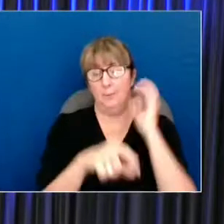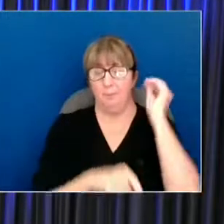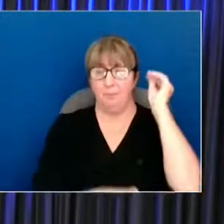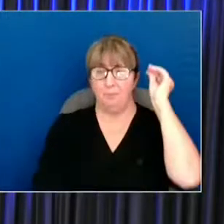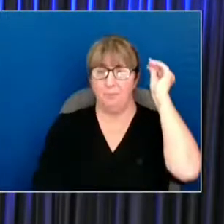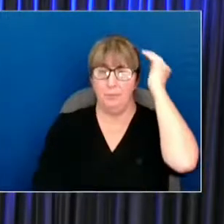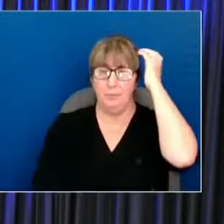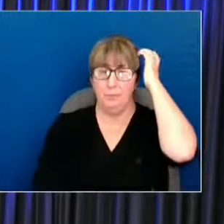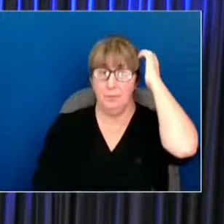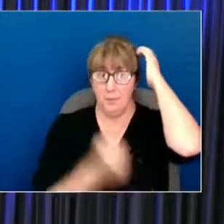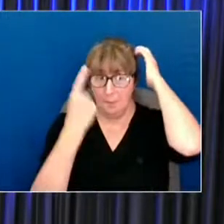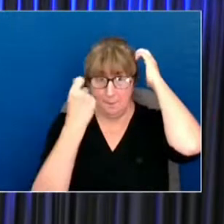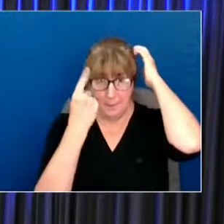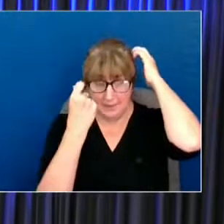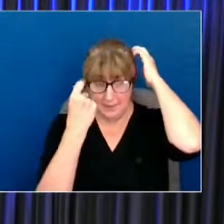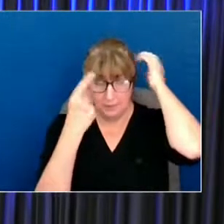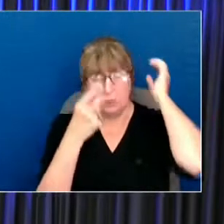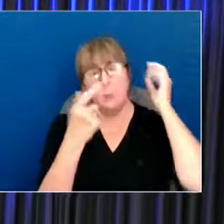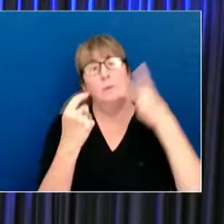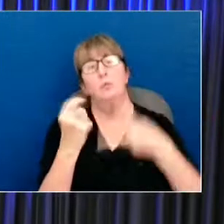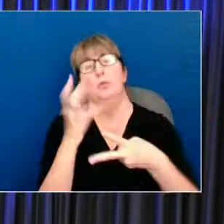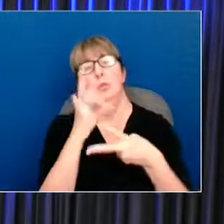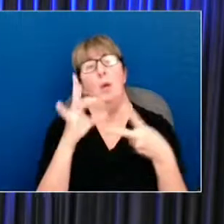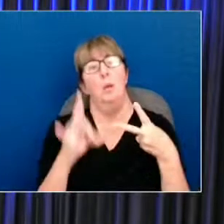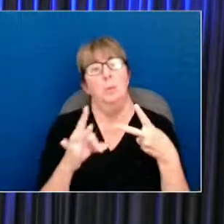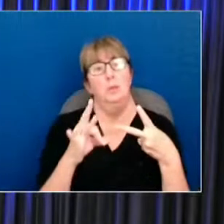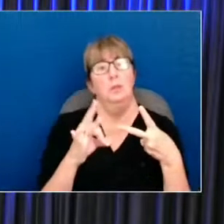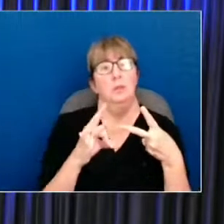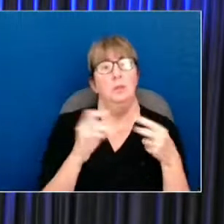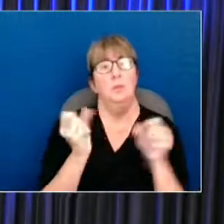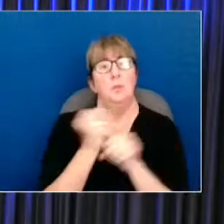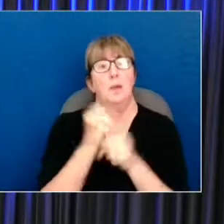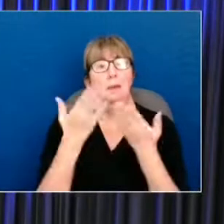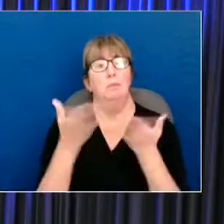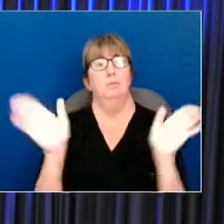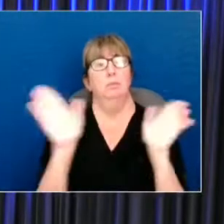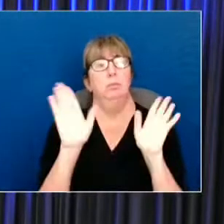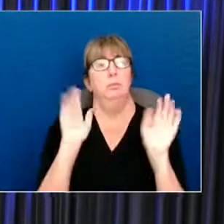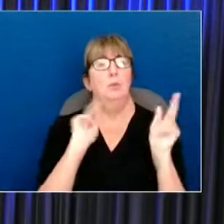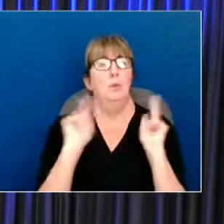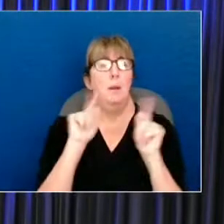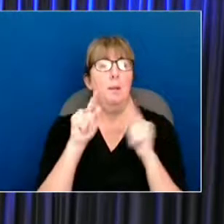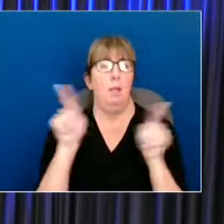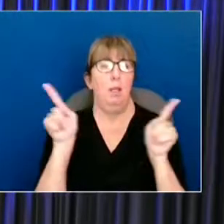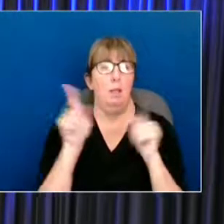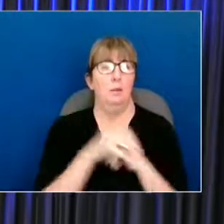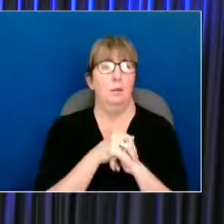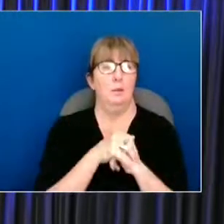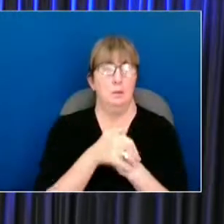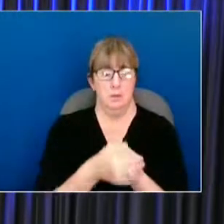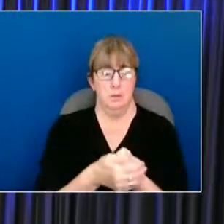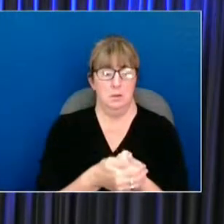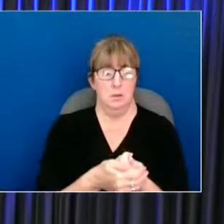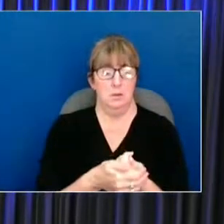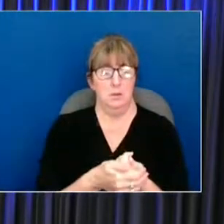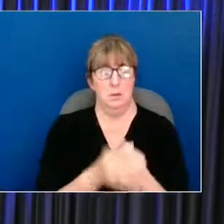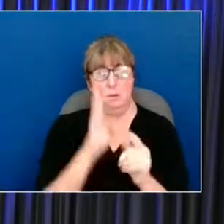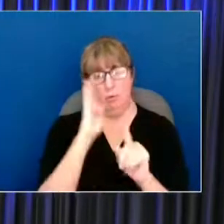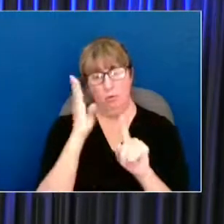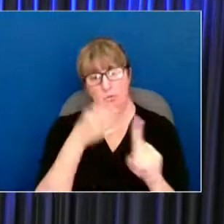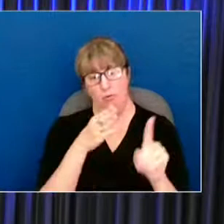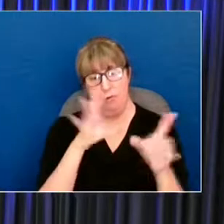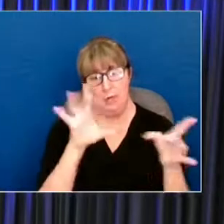Does that make sense? So you have two options to make it accessible to the public is the bottom line. A direct link to just the